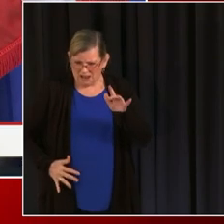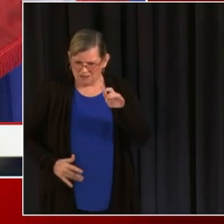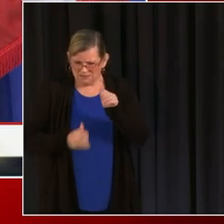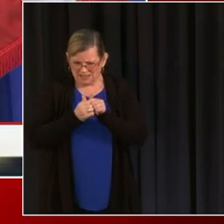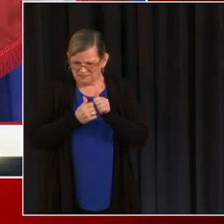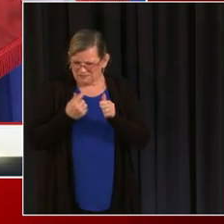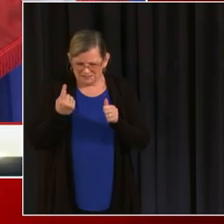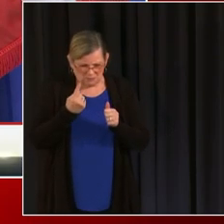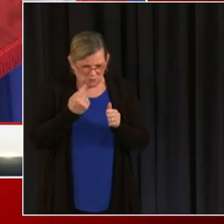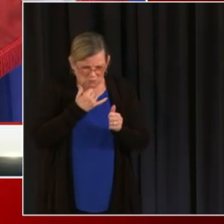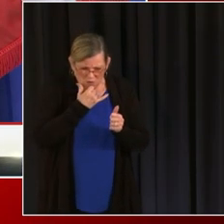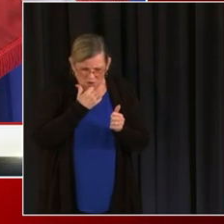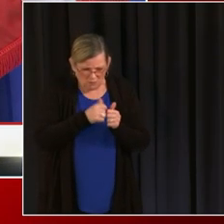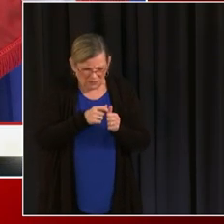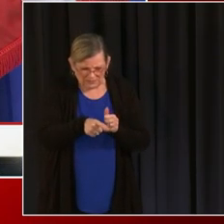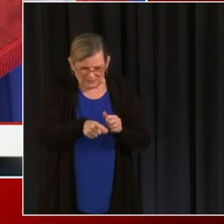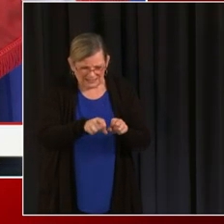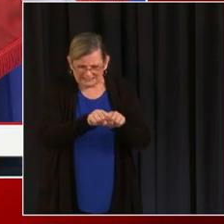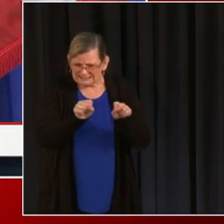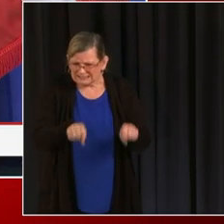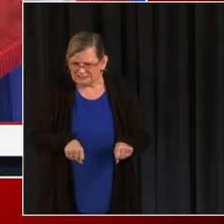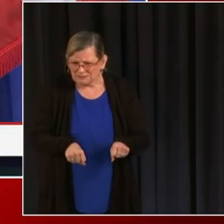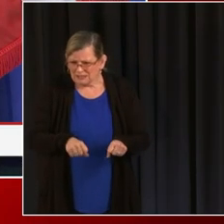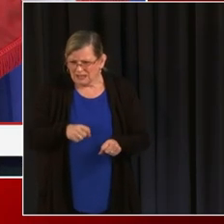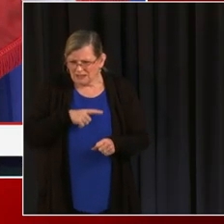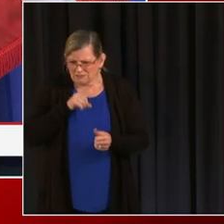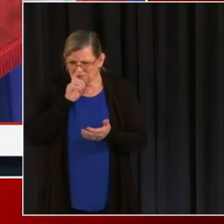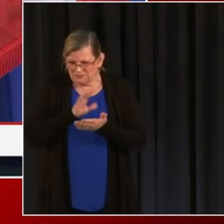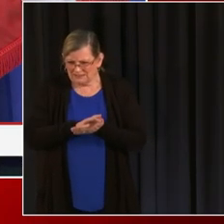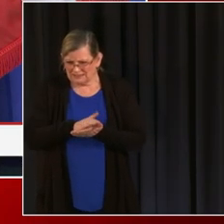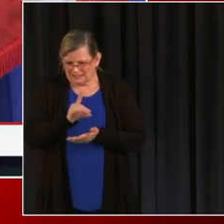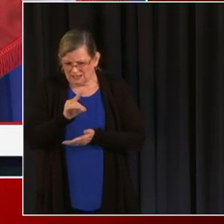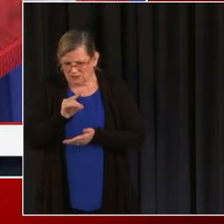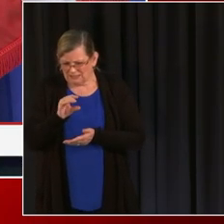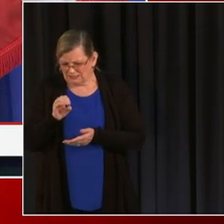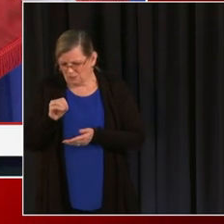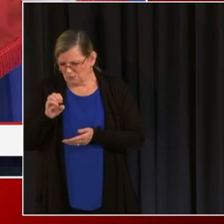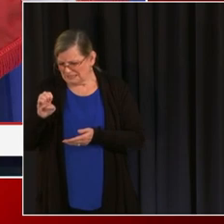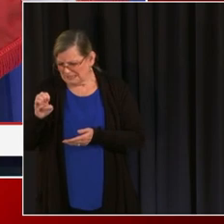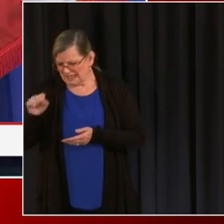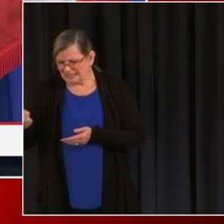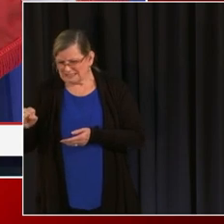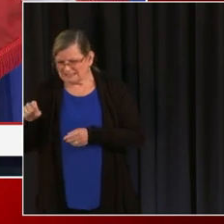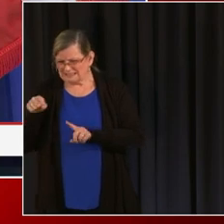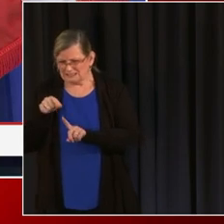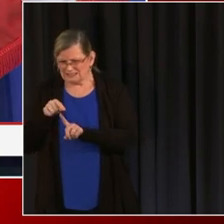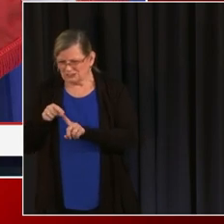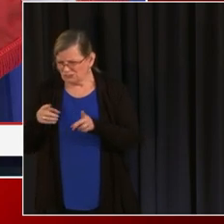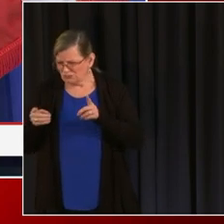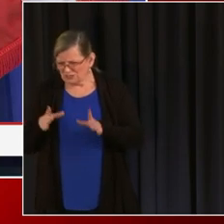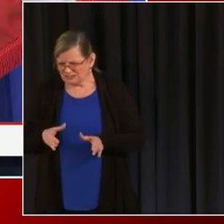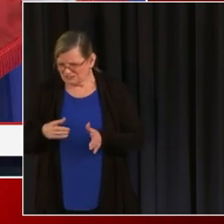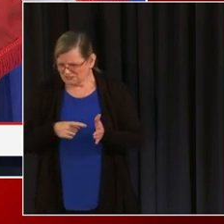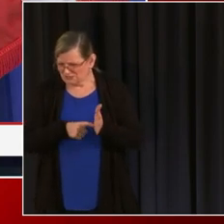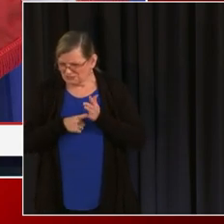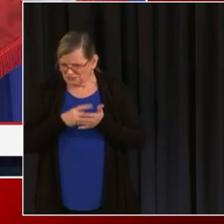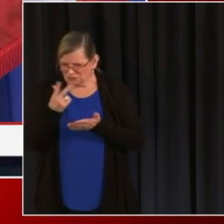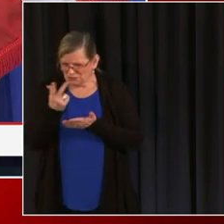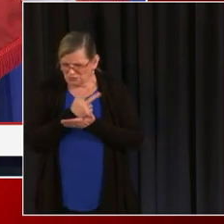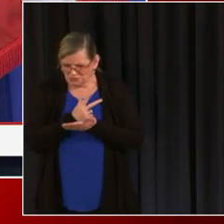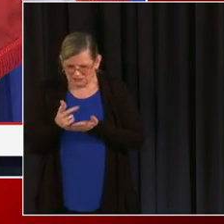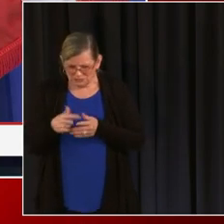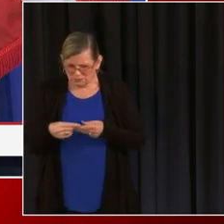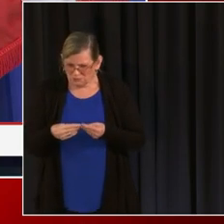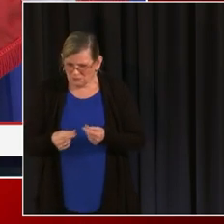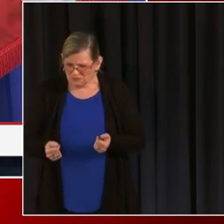And I believe that the DOES director said this time it's going to take 3 weeks to resolve. I guess, can I get your reaction to that this